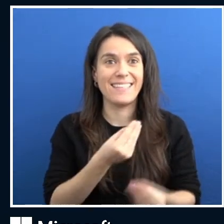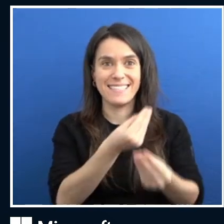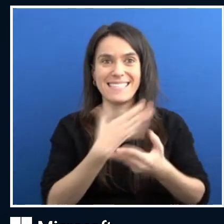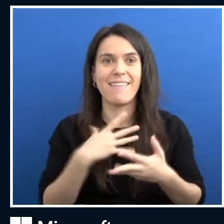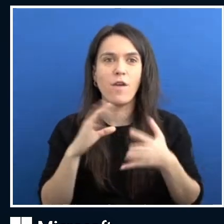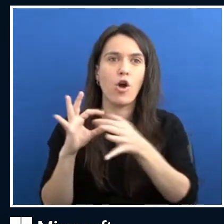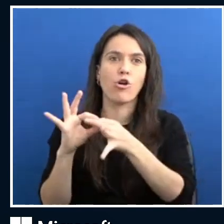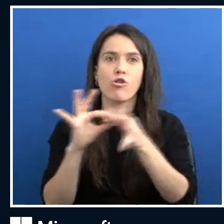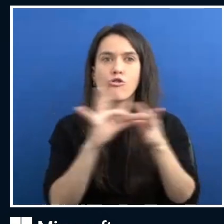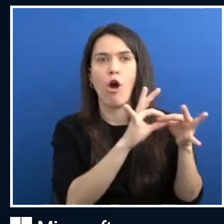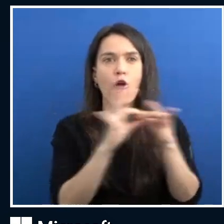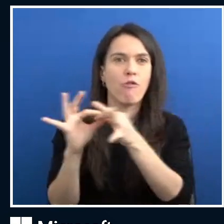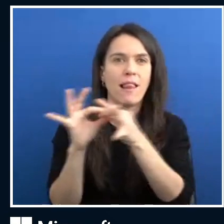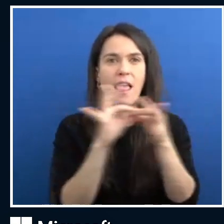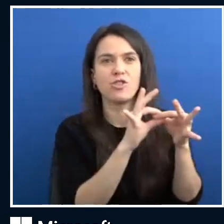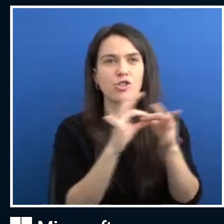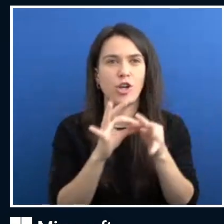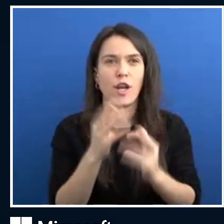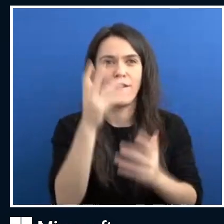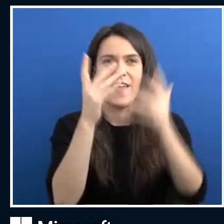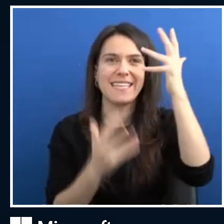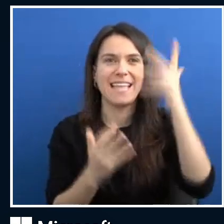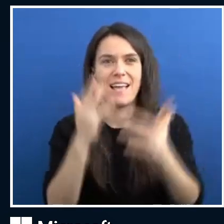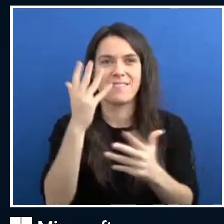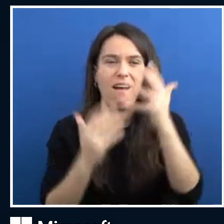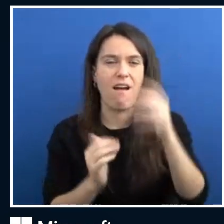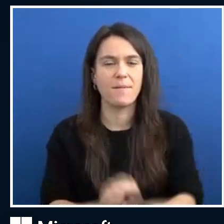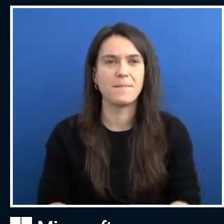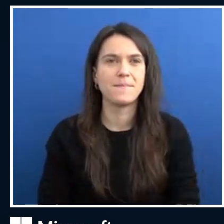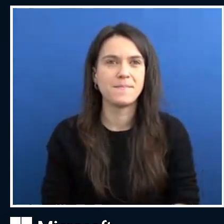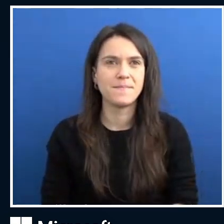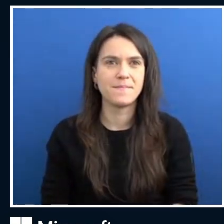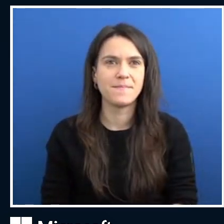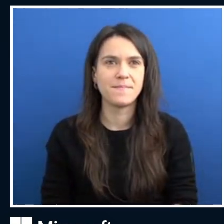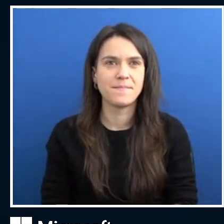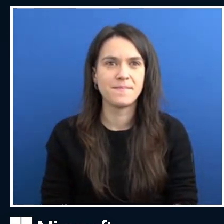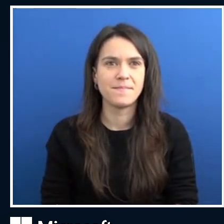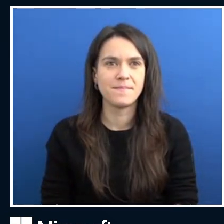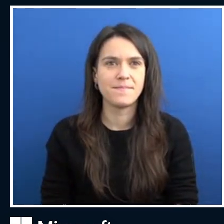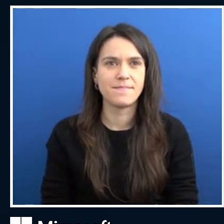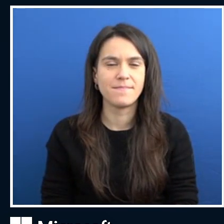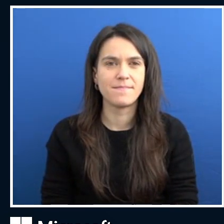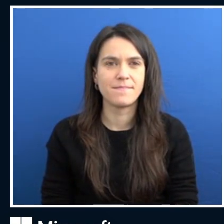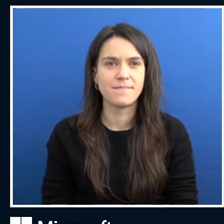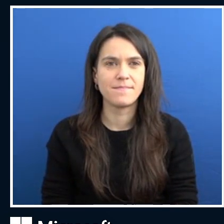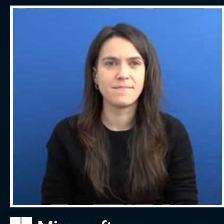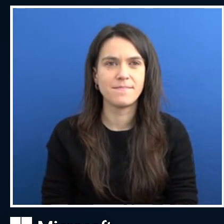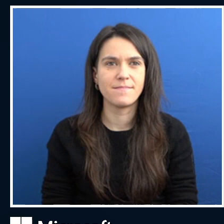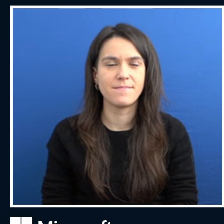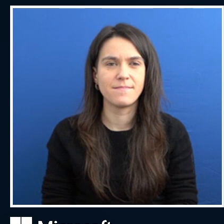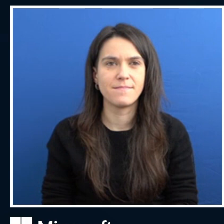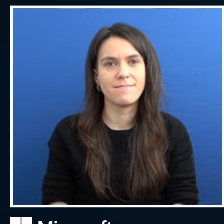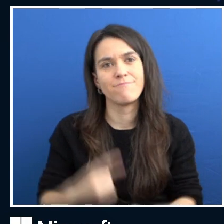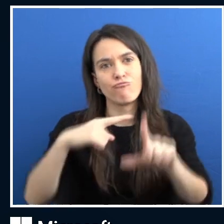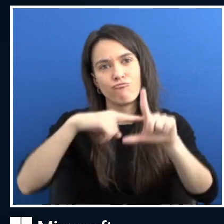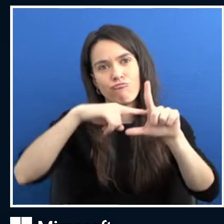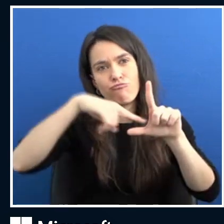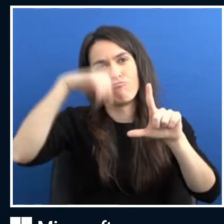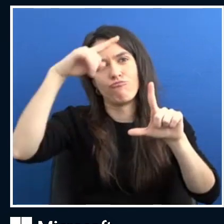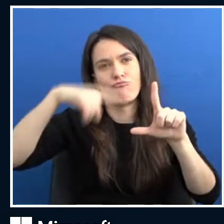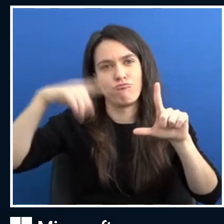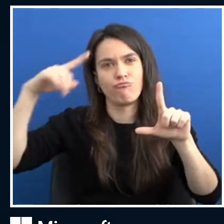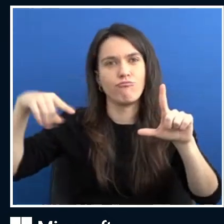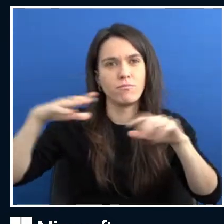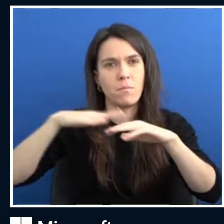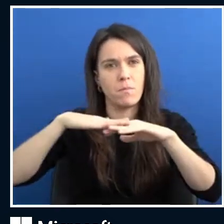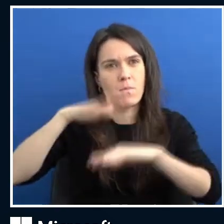similar, then one of them can just be ignored. These are just some histograms of each of the attributes. Now, we've taken